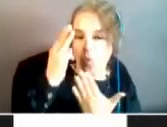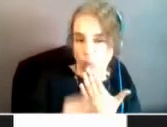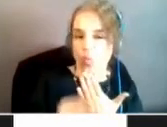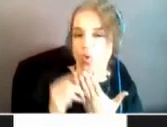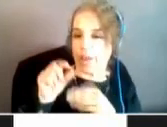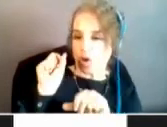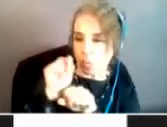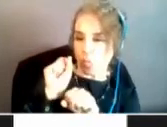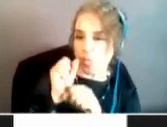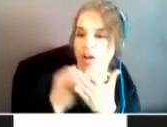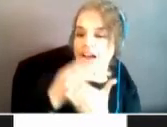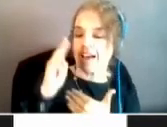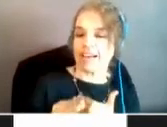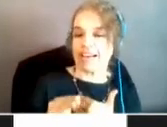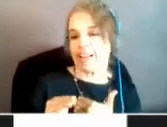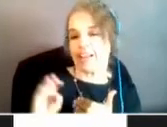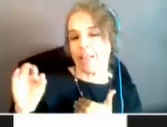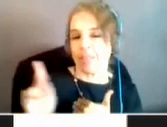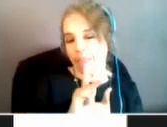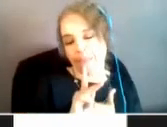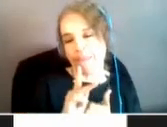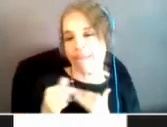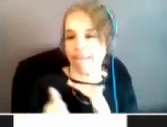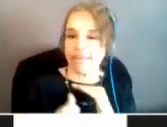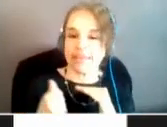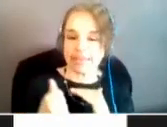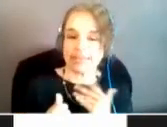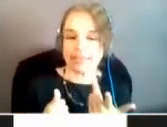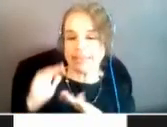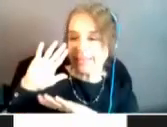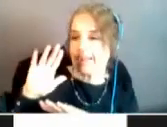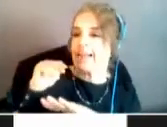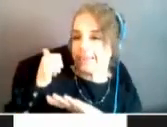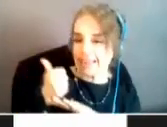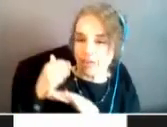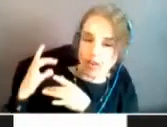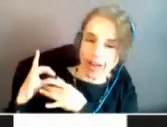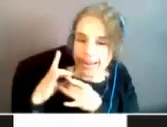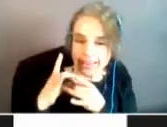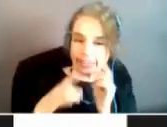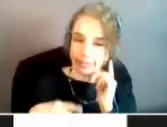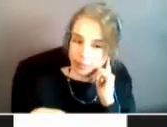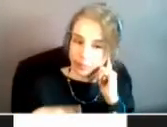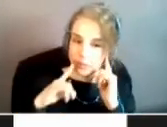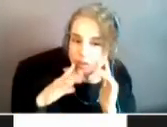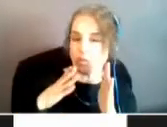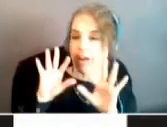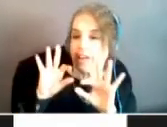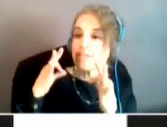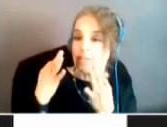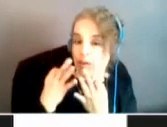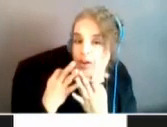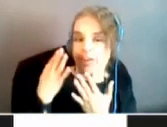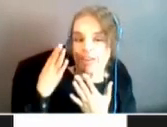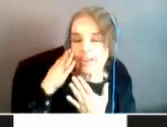This is a program really designed to combat isolation and establish connectedness for those families that are caring